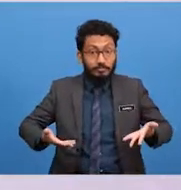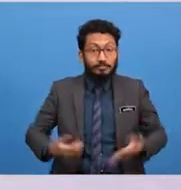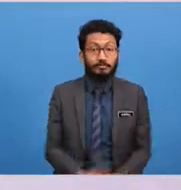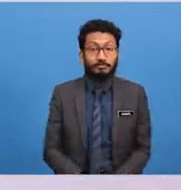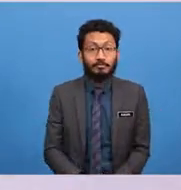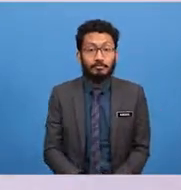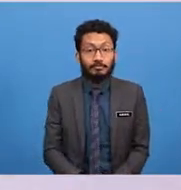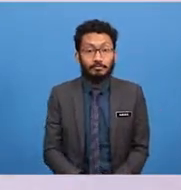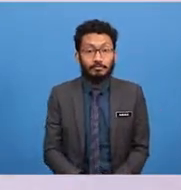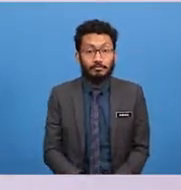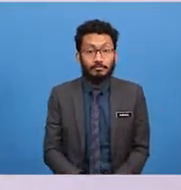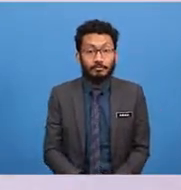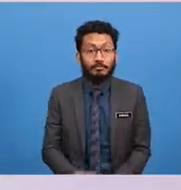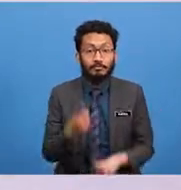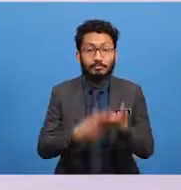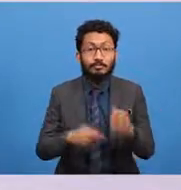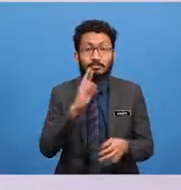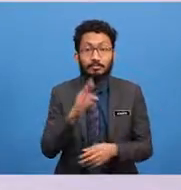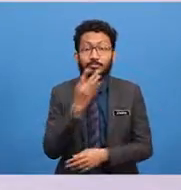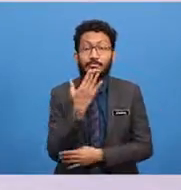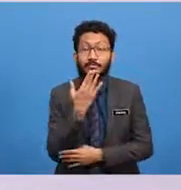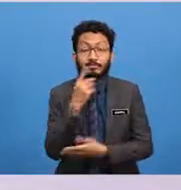What are the colors?